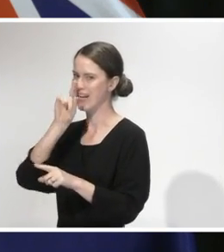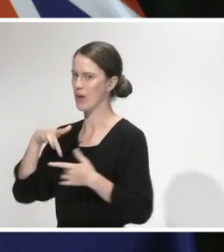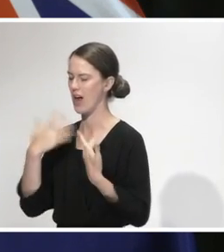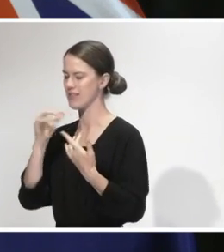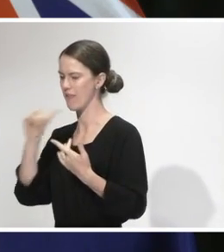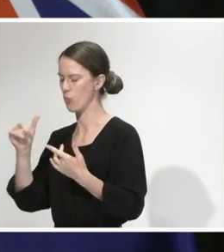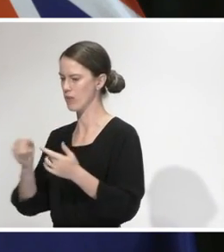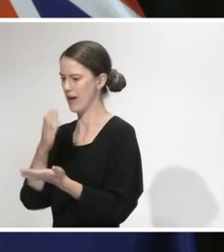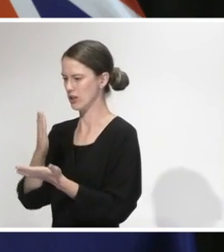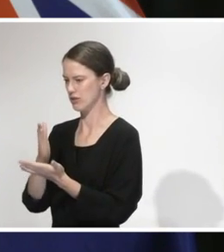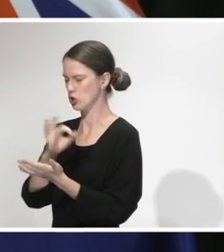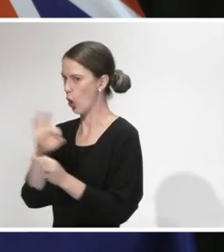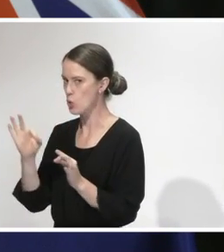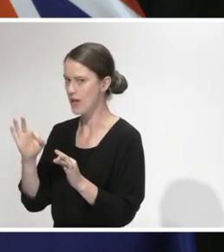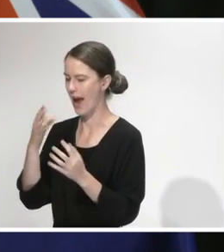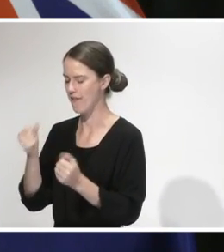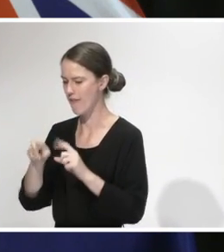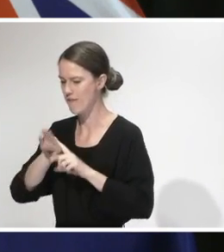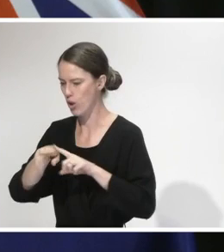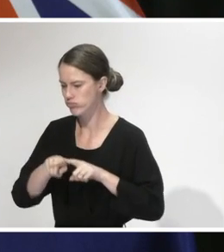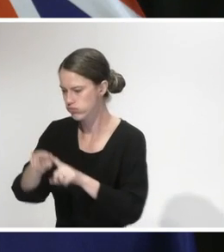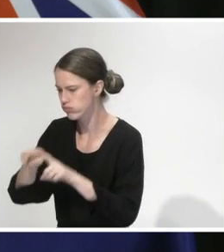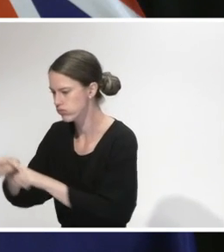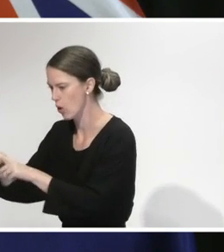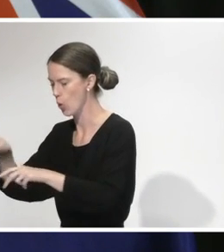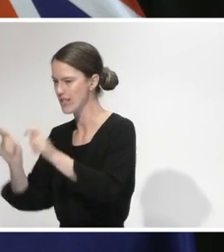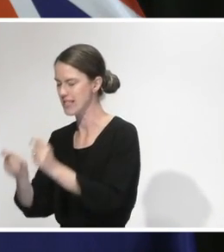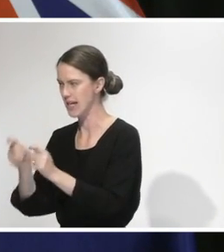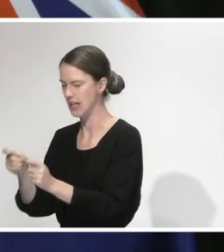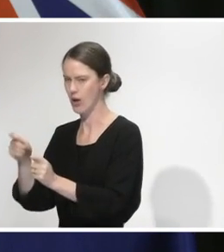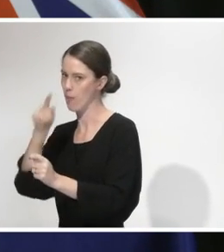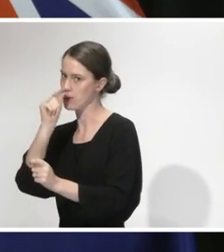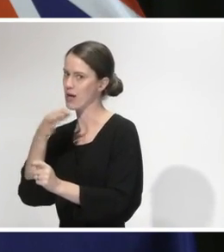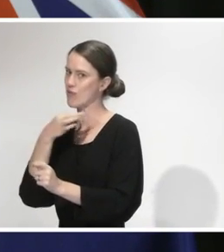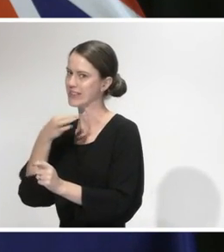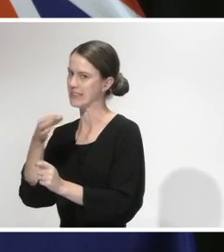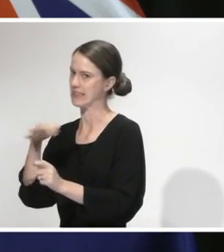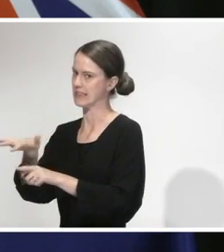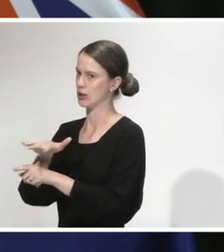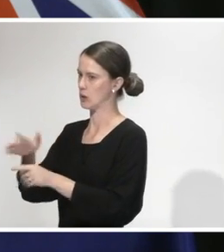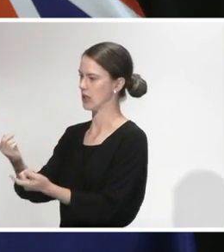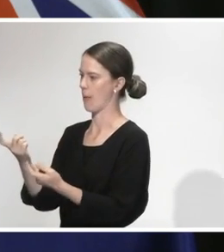rapid contact tracing and complete surveillance testing. How confident are you that we won't be in a risky, sort of unclear position come